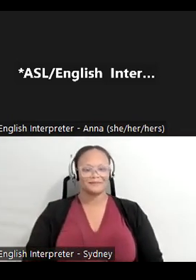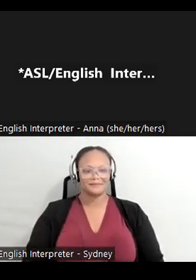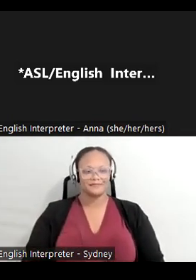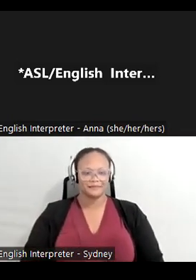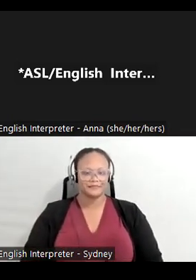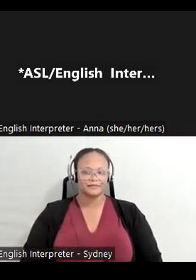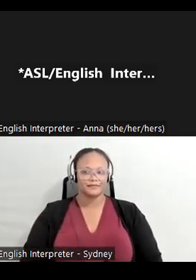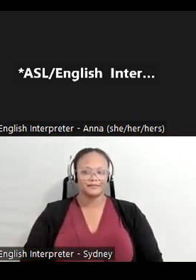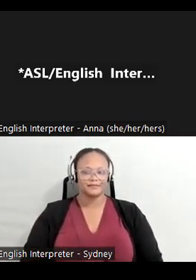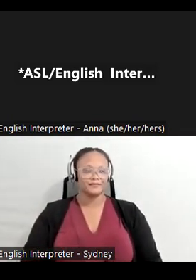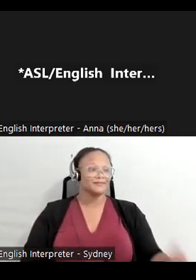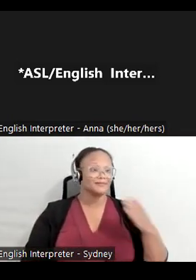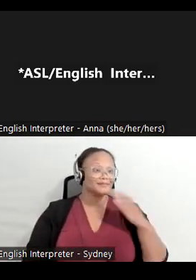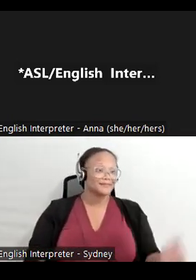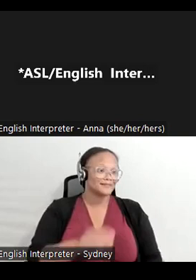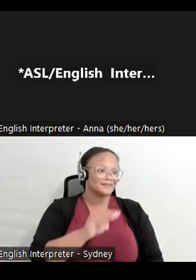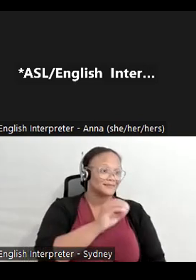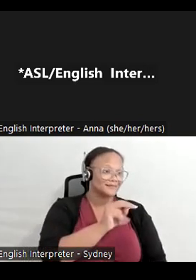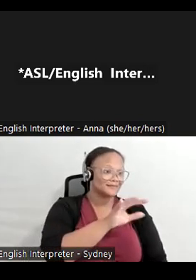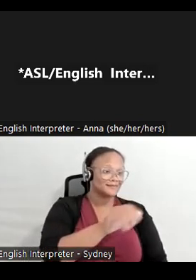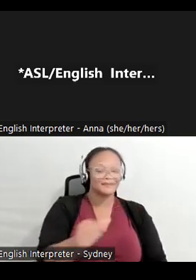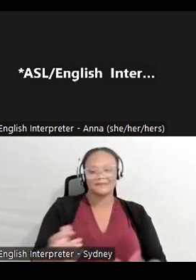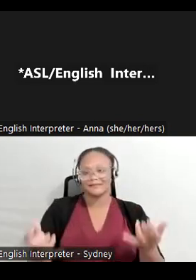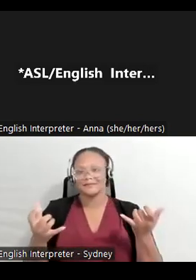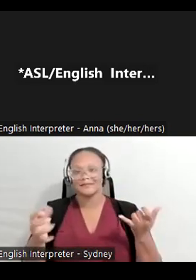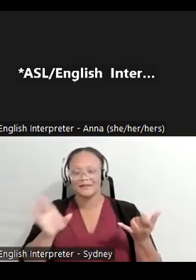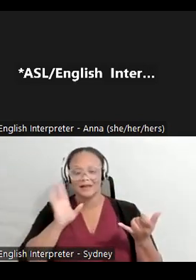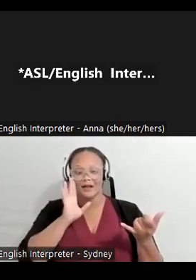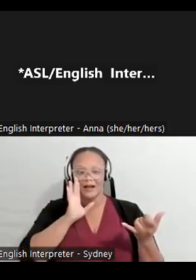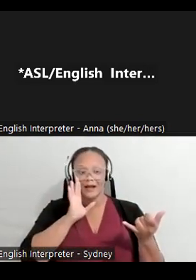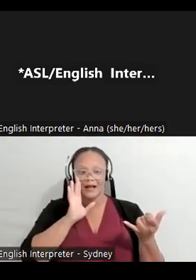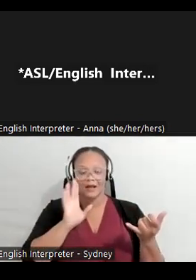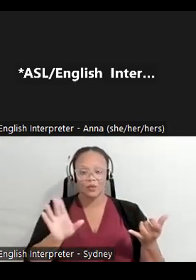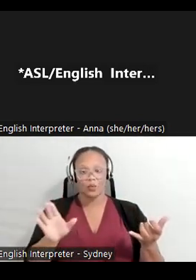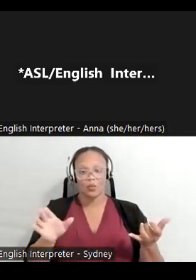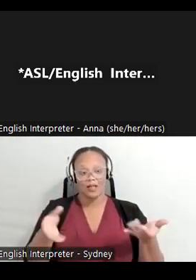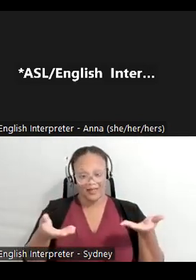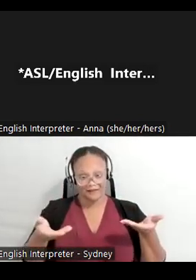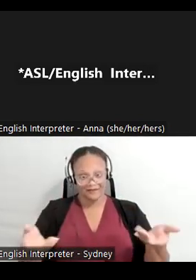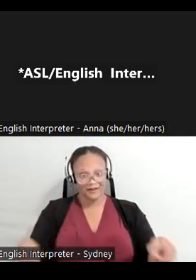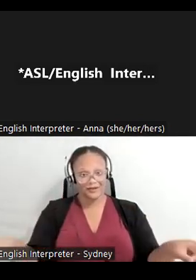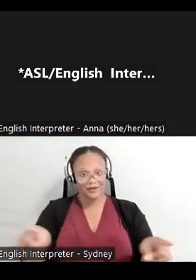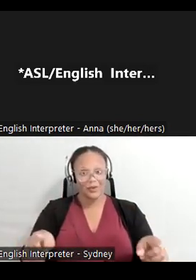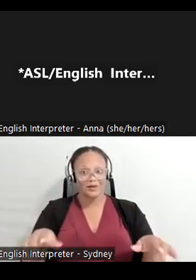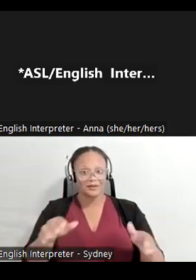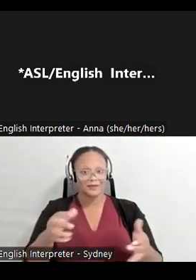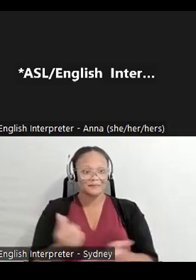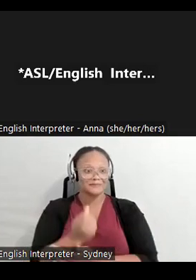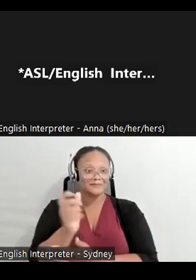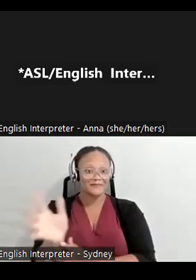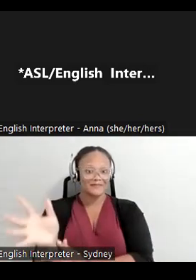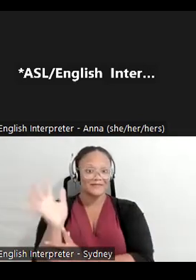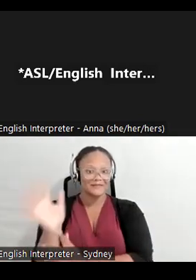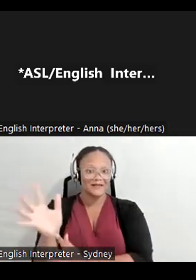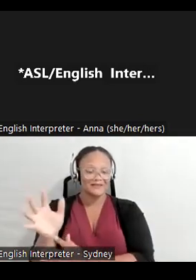Thank you, Monica. So at this point in the presentation, I'm going to invite you to take a 5-minute break. Please